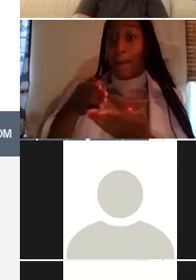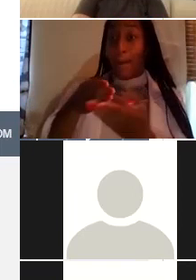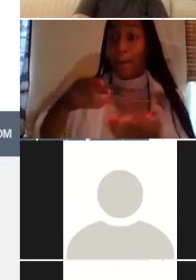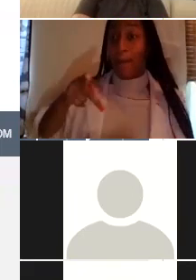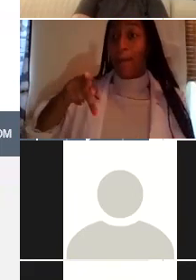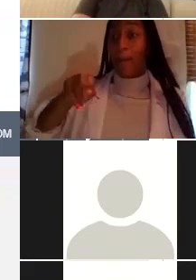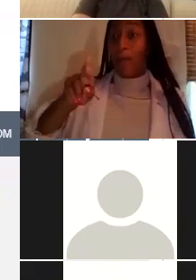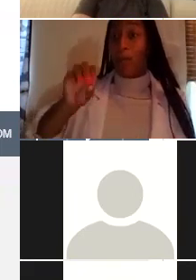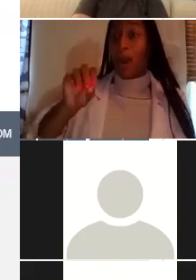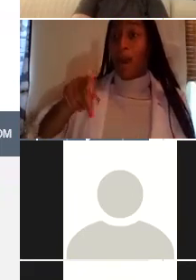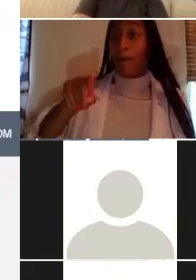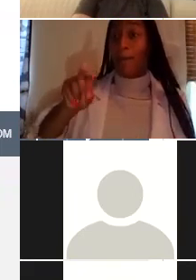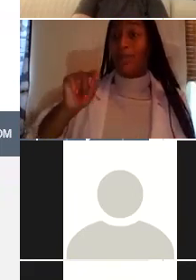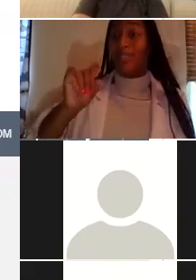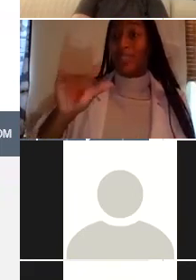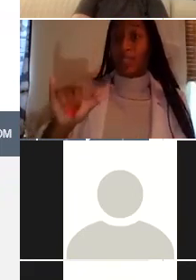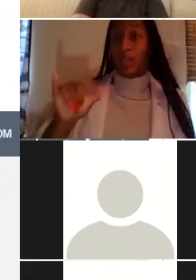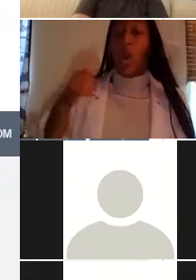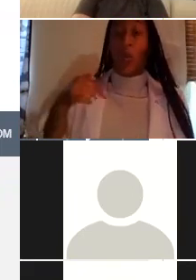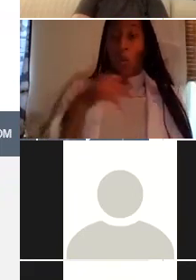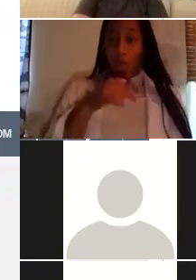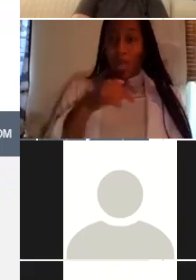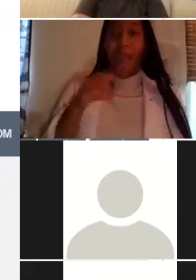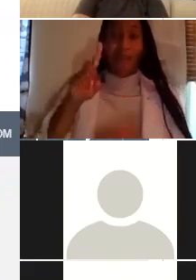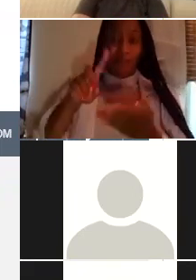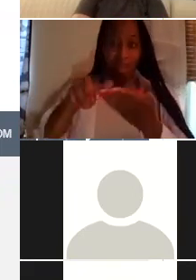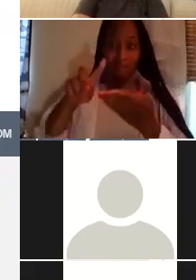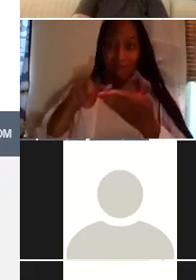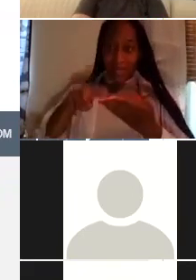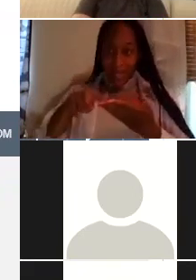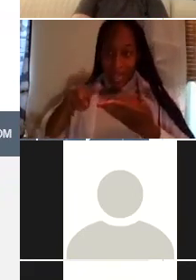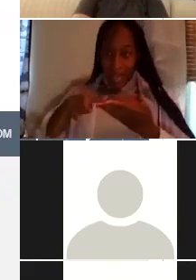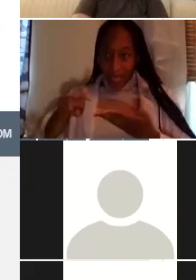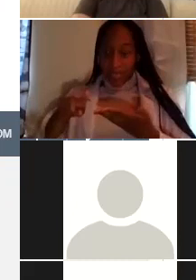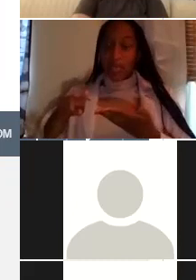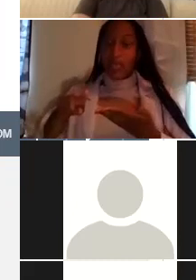that temperature has a direct connection to um,